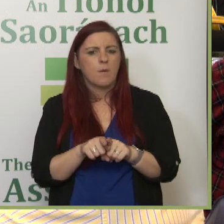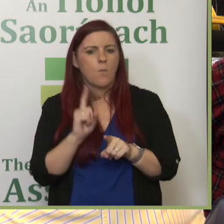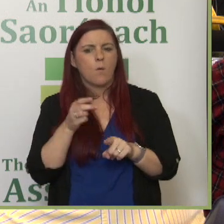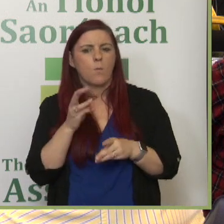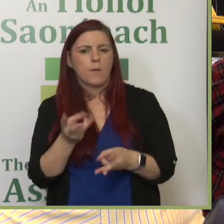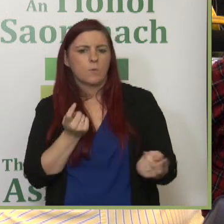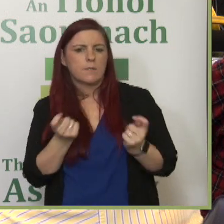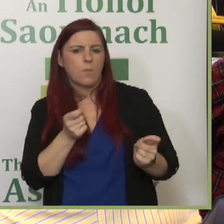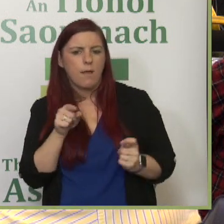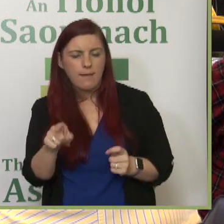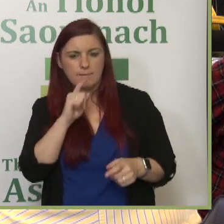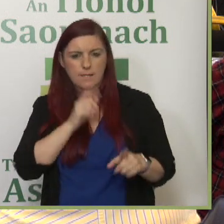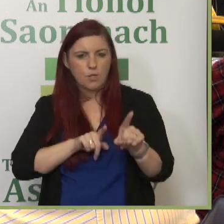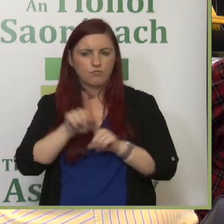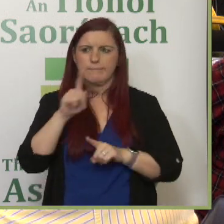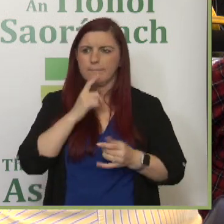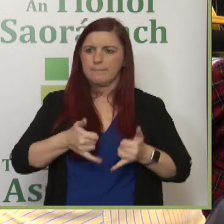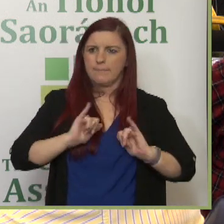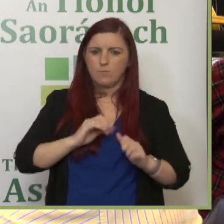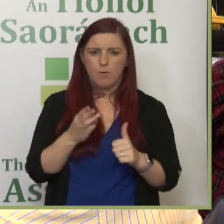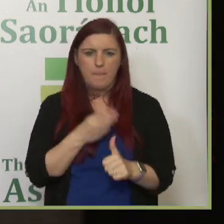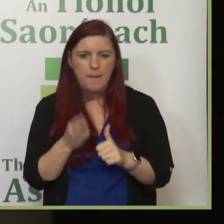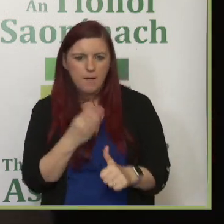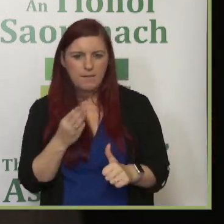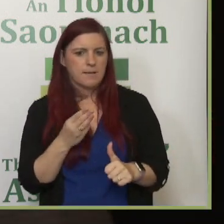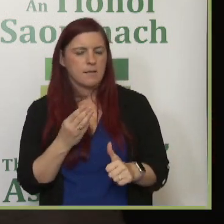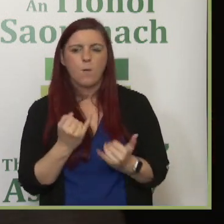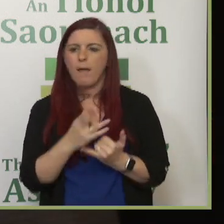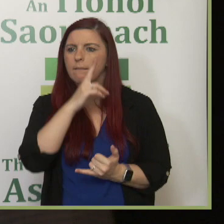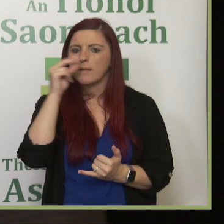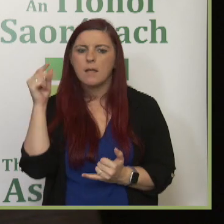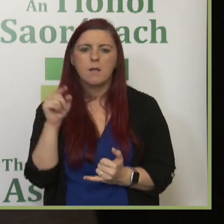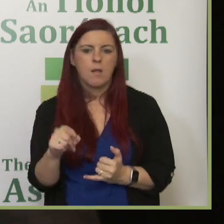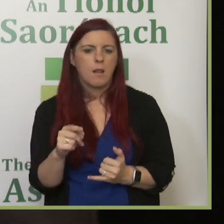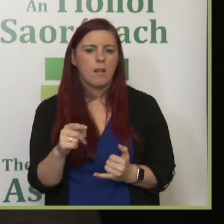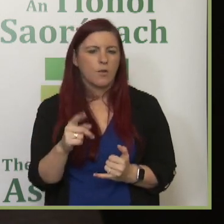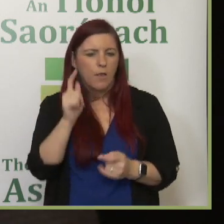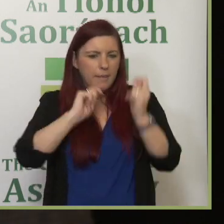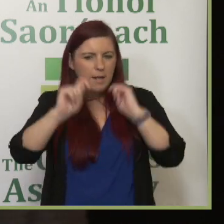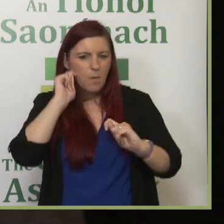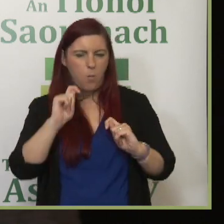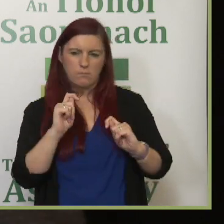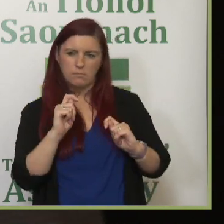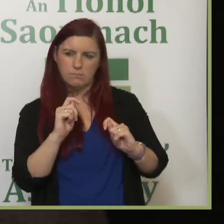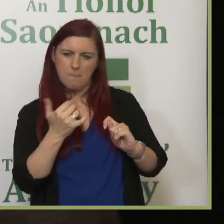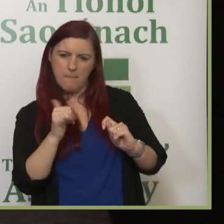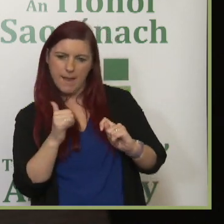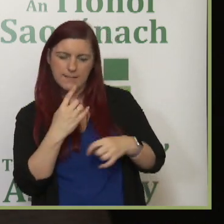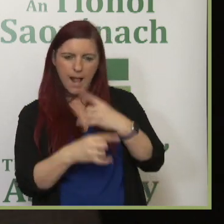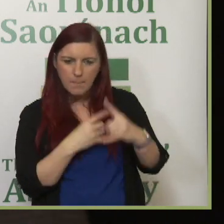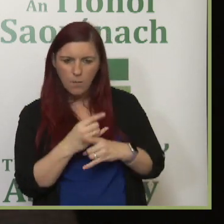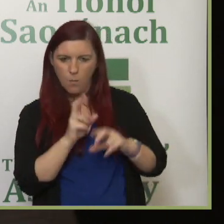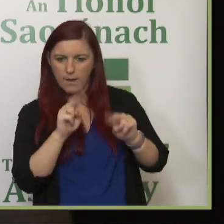to increase the resilience and preparedness of foresight exercise. That's where we look at things that might happen, not will happen, but could happen in the future. And how do we make